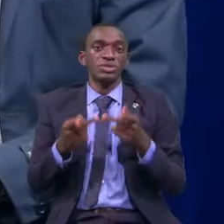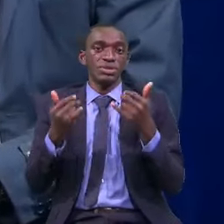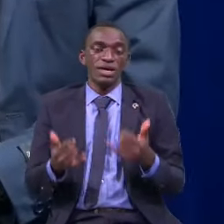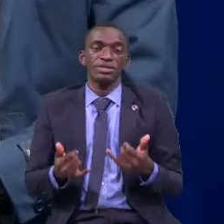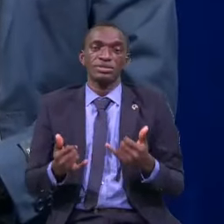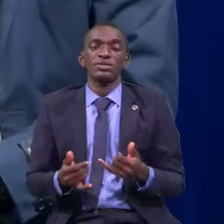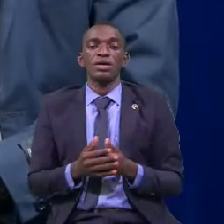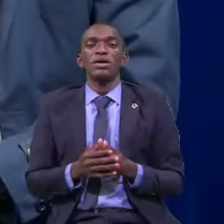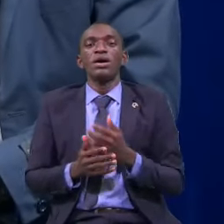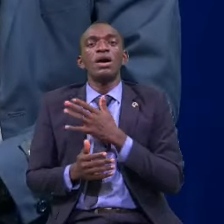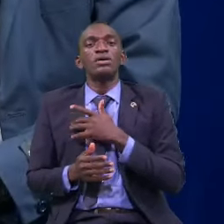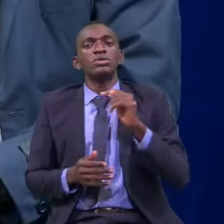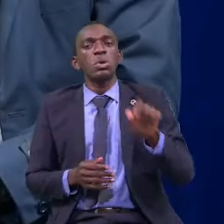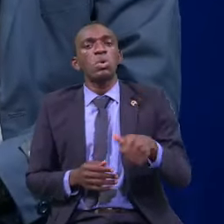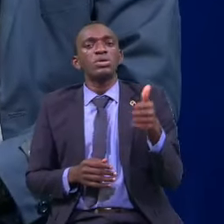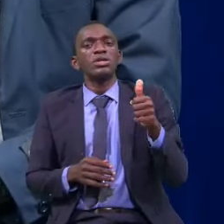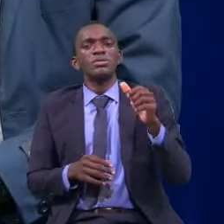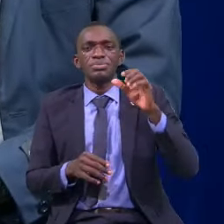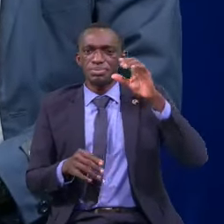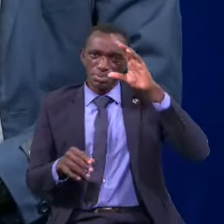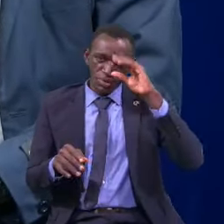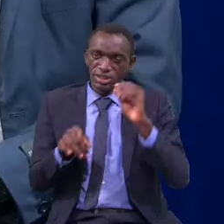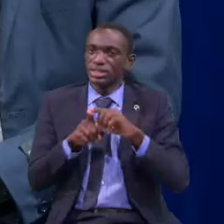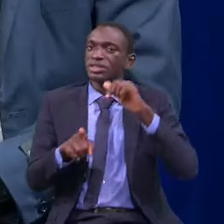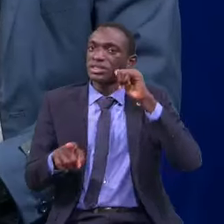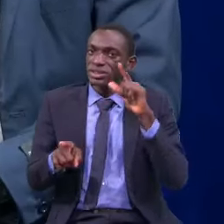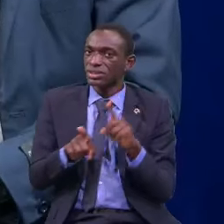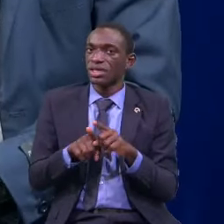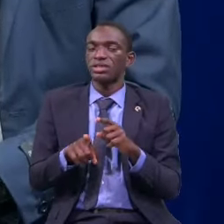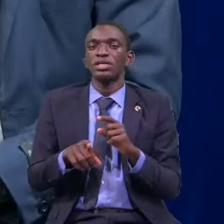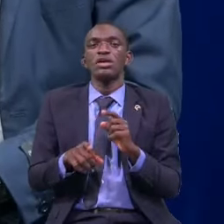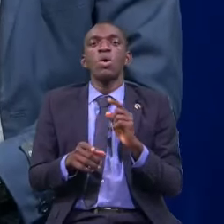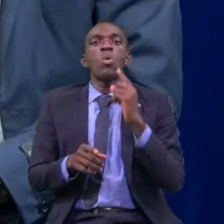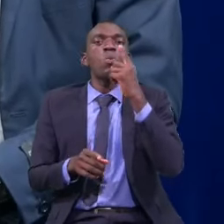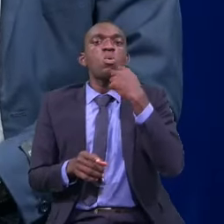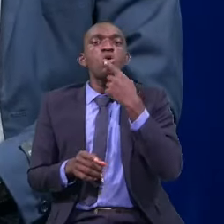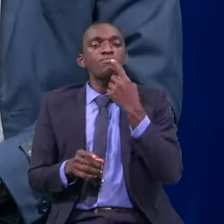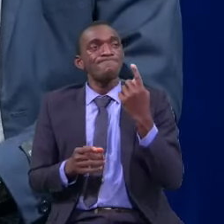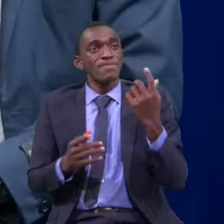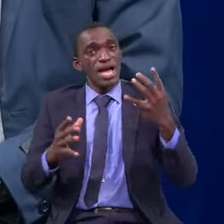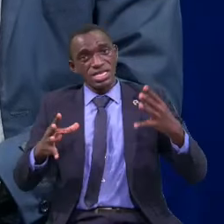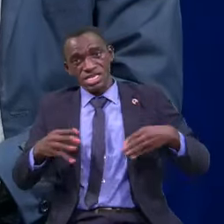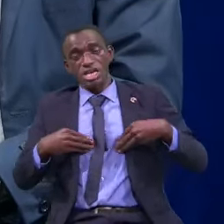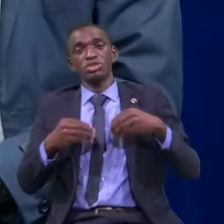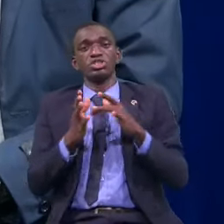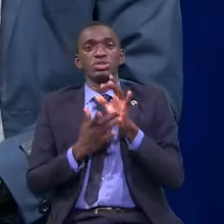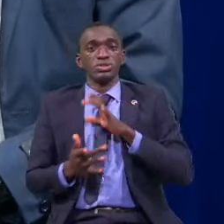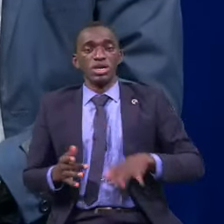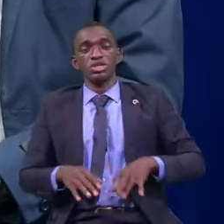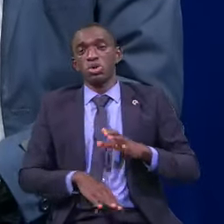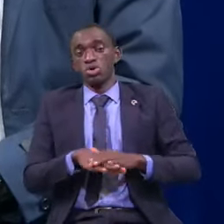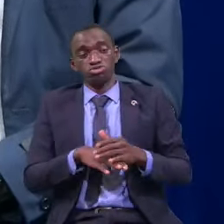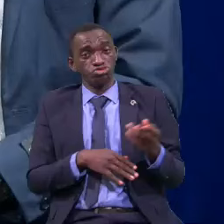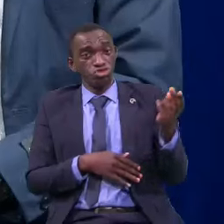and those brethren, I mean, our brothers and sisters who came to the Lord on Thursday, and then yesterday and